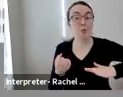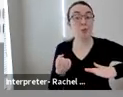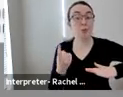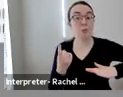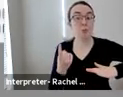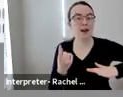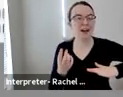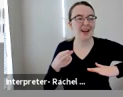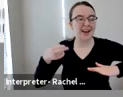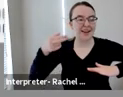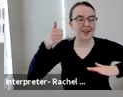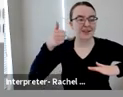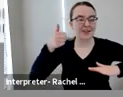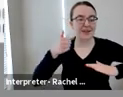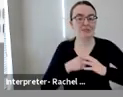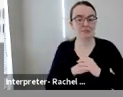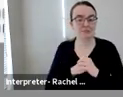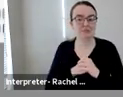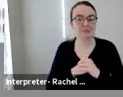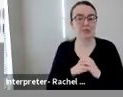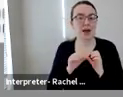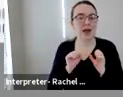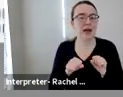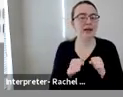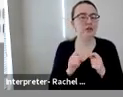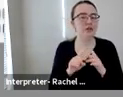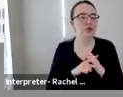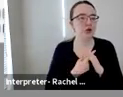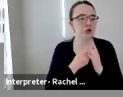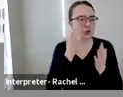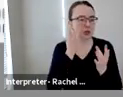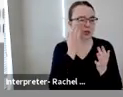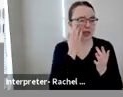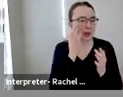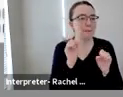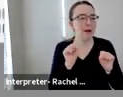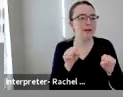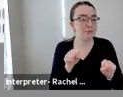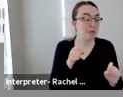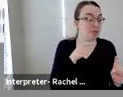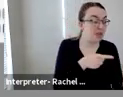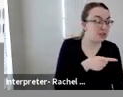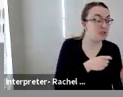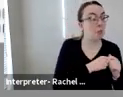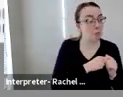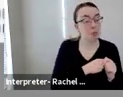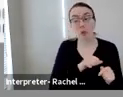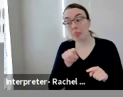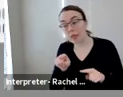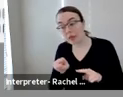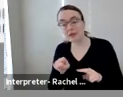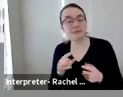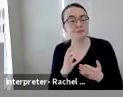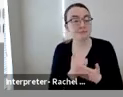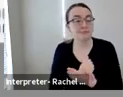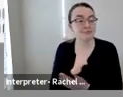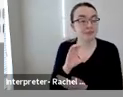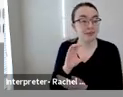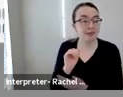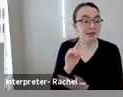higher, right? And I'm able to start to think through that and use the CAD